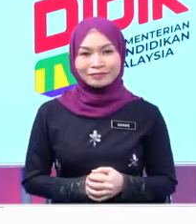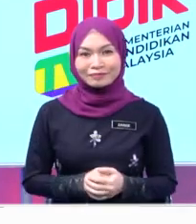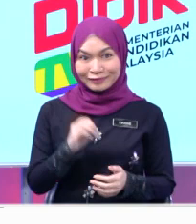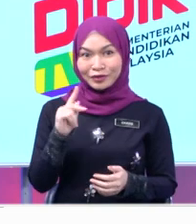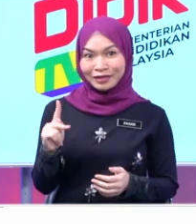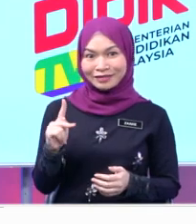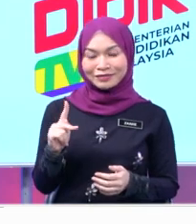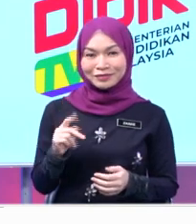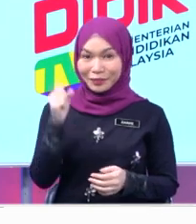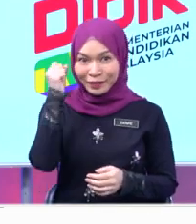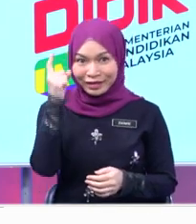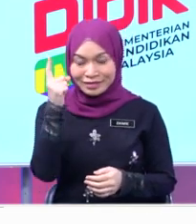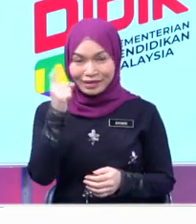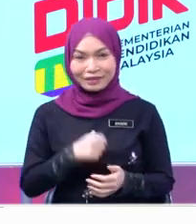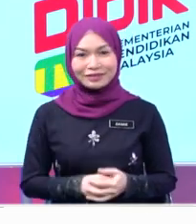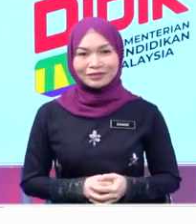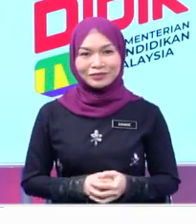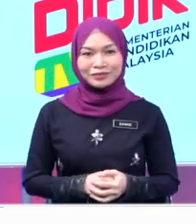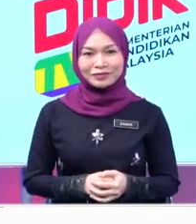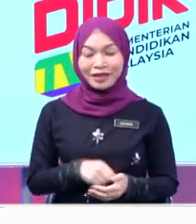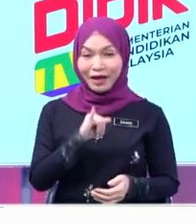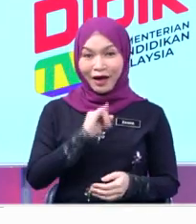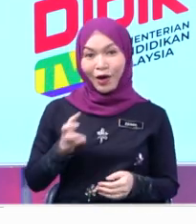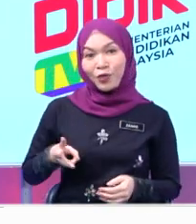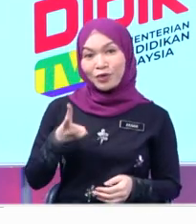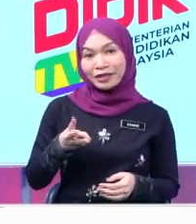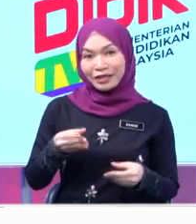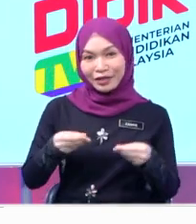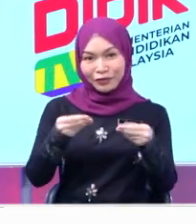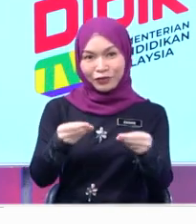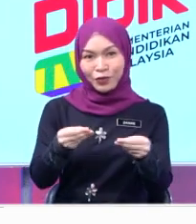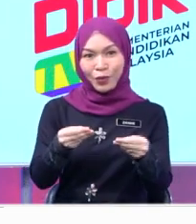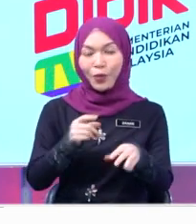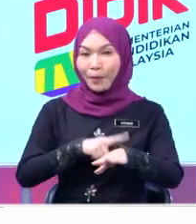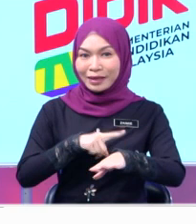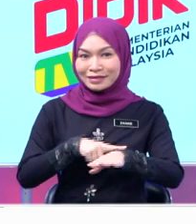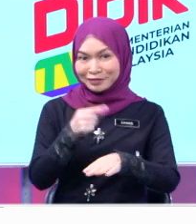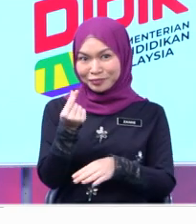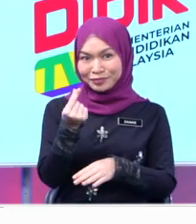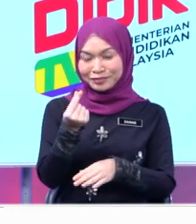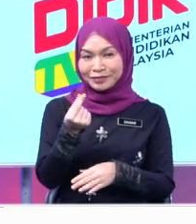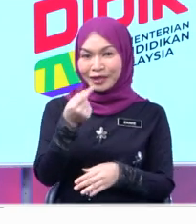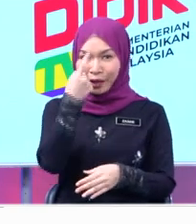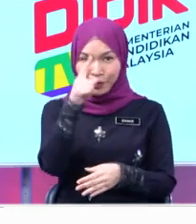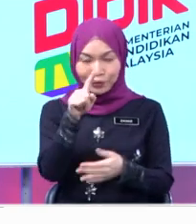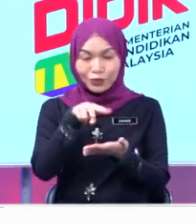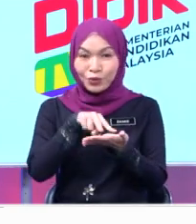clear? So I give you some time to read them, the 3 paragraphs.